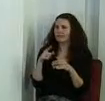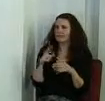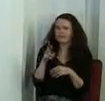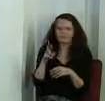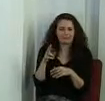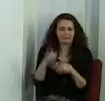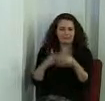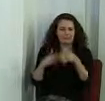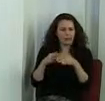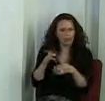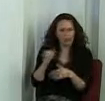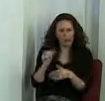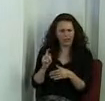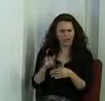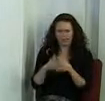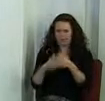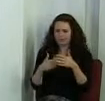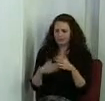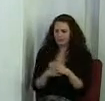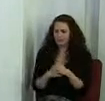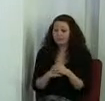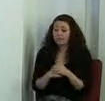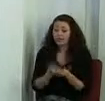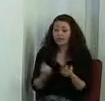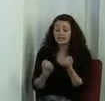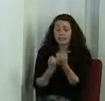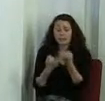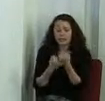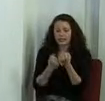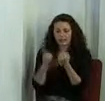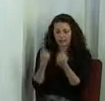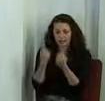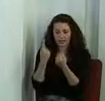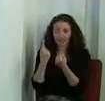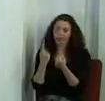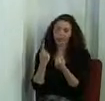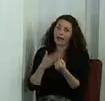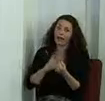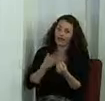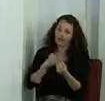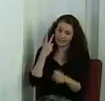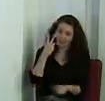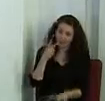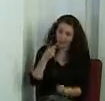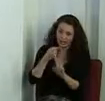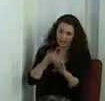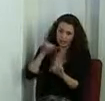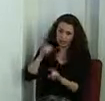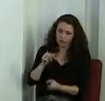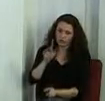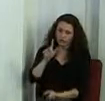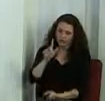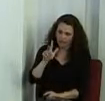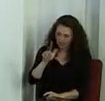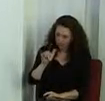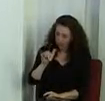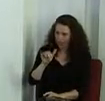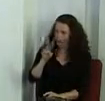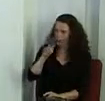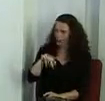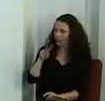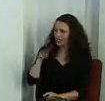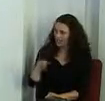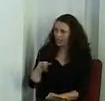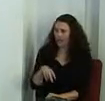and it's sponsored by our young adults group, and they will be more than pleased to see you on July 22nd as we continue to